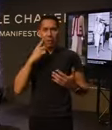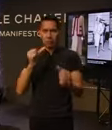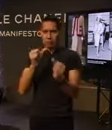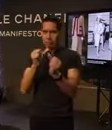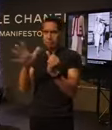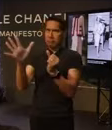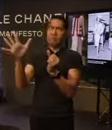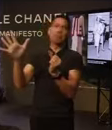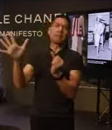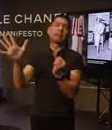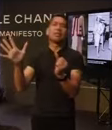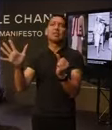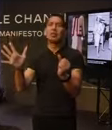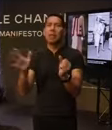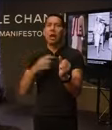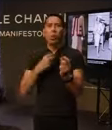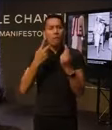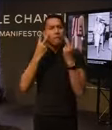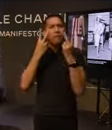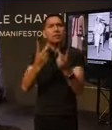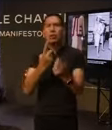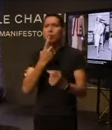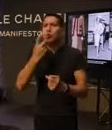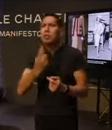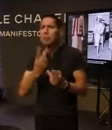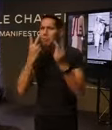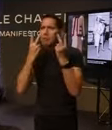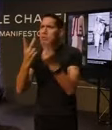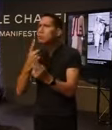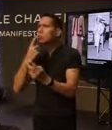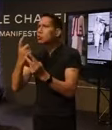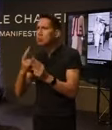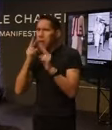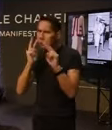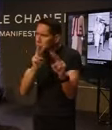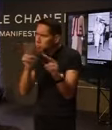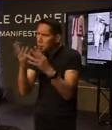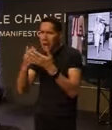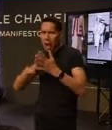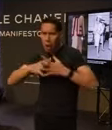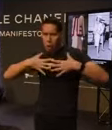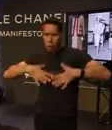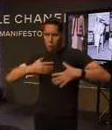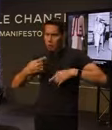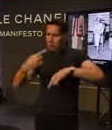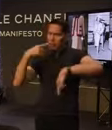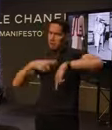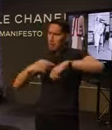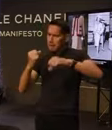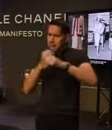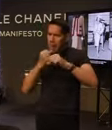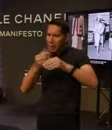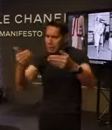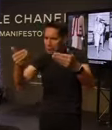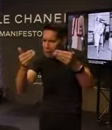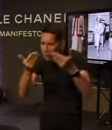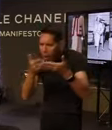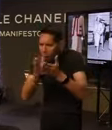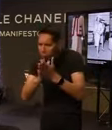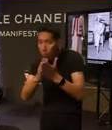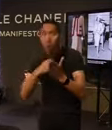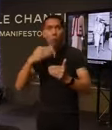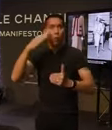you know, he would visit museums and have a look at how garments at the time were constructed. Women were